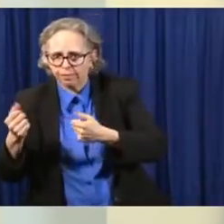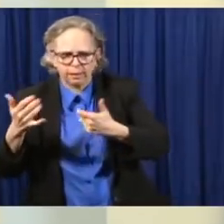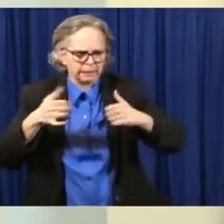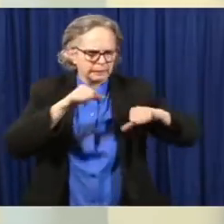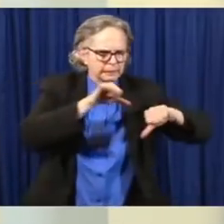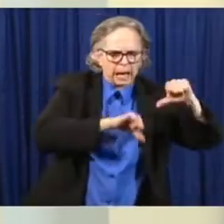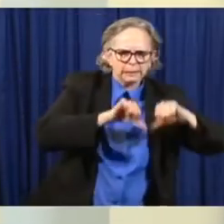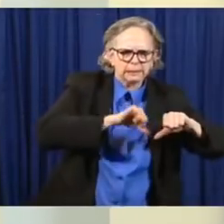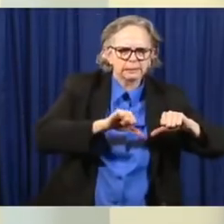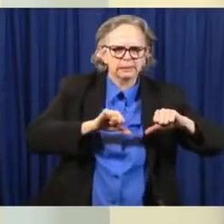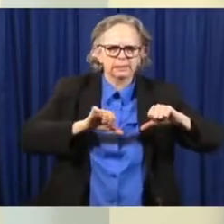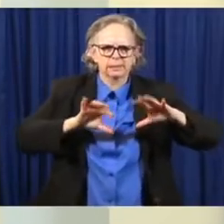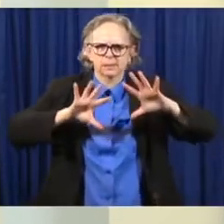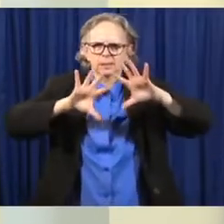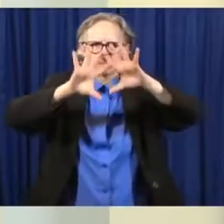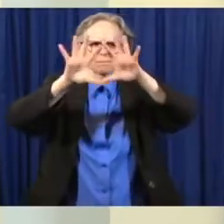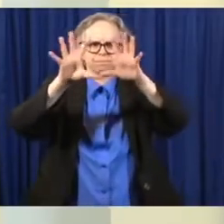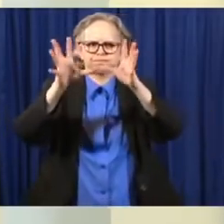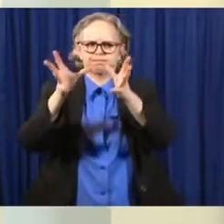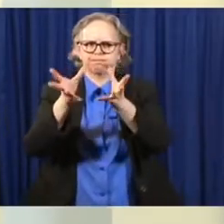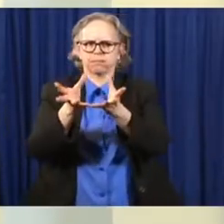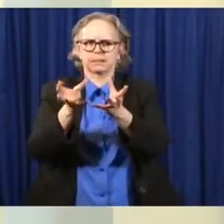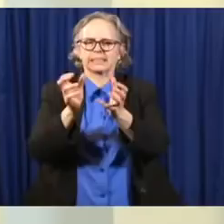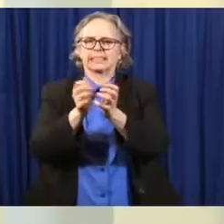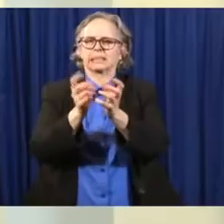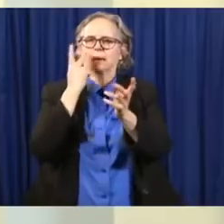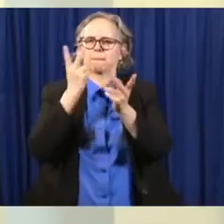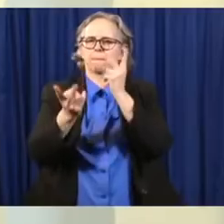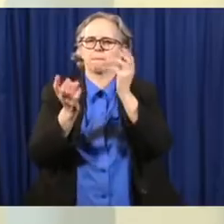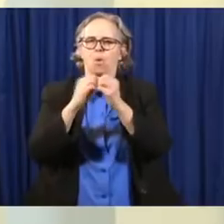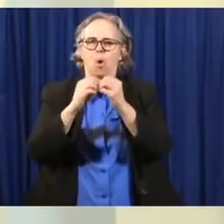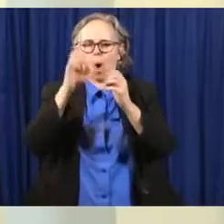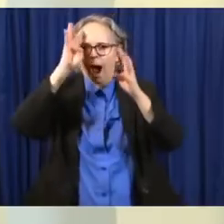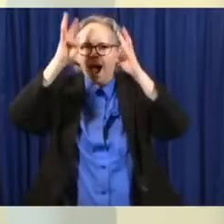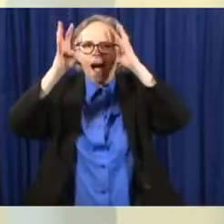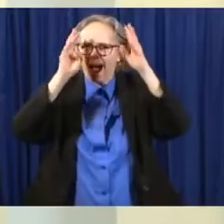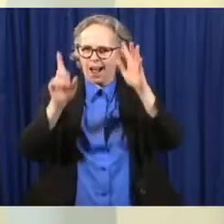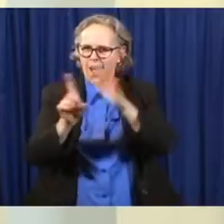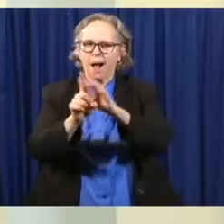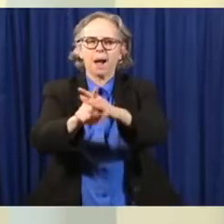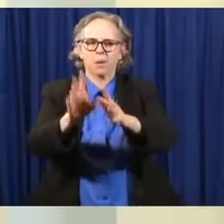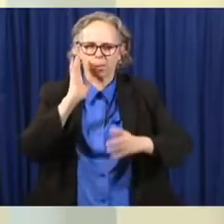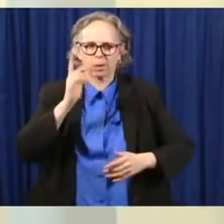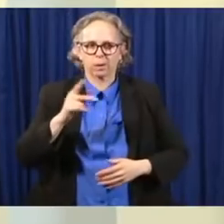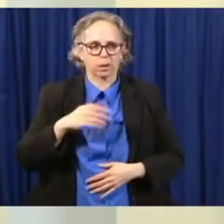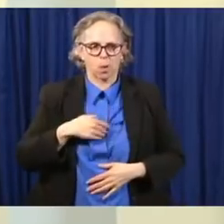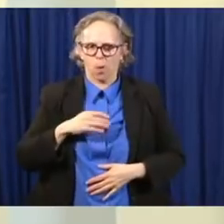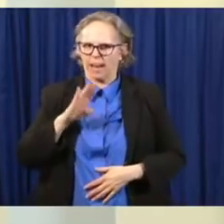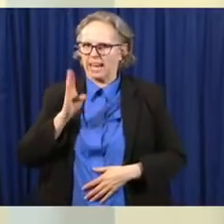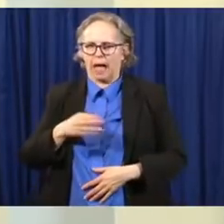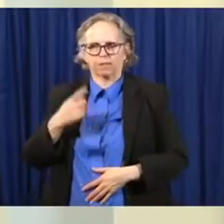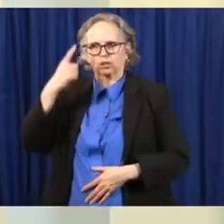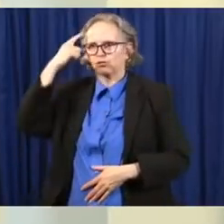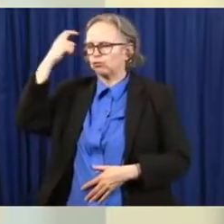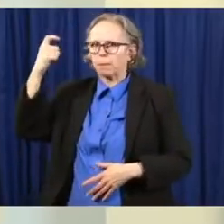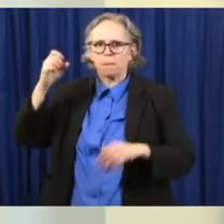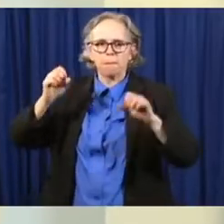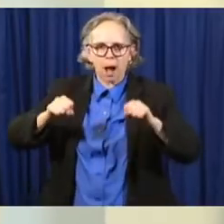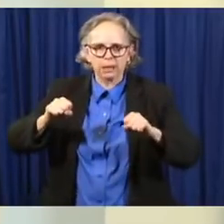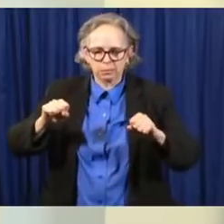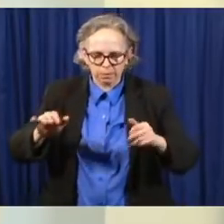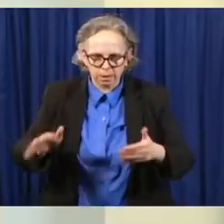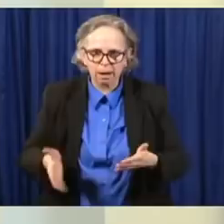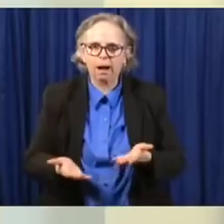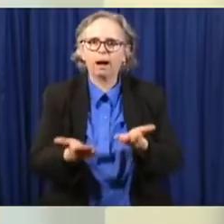lot of innovation yet to come and these answers yet to unfold in ways that none of us would have dreamed possible. I think we'll see a lot more